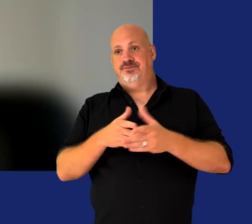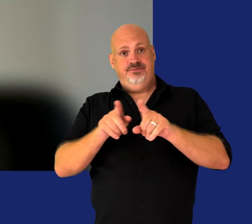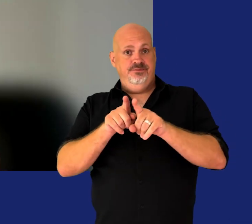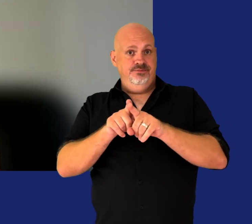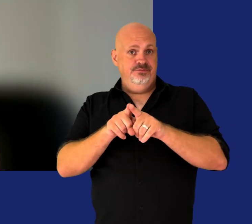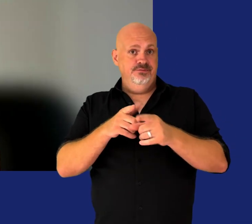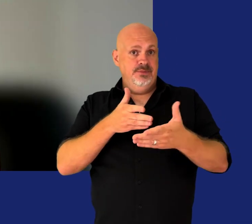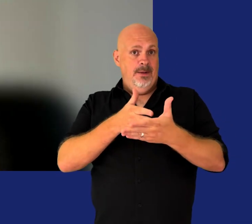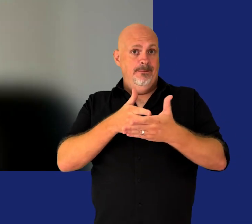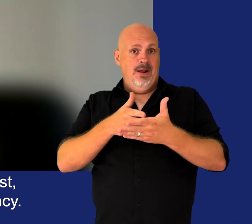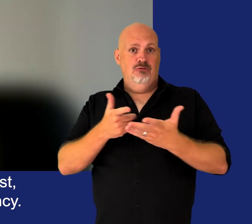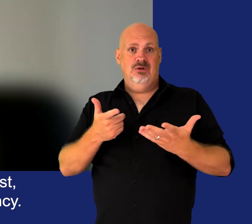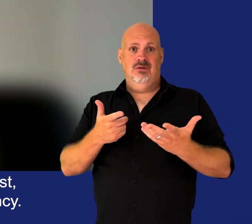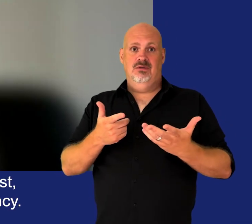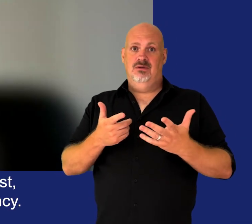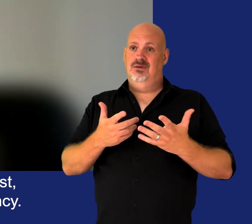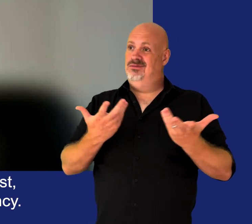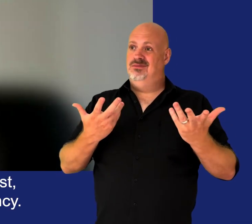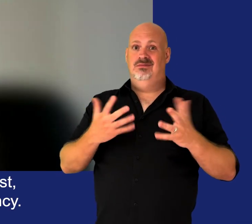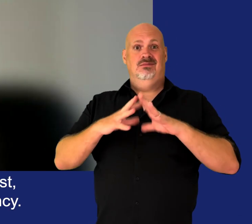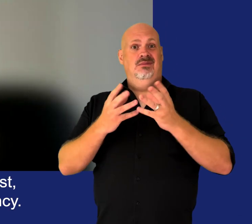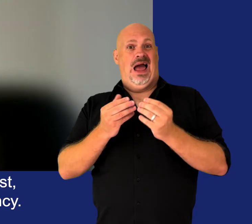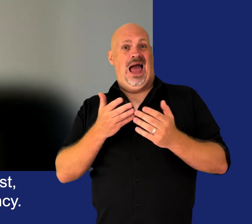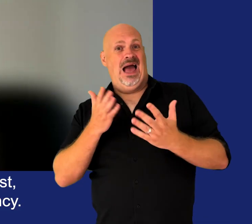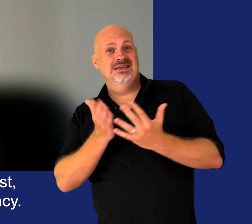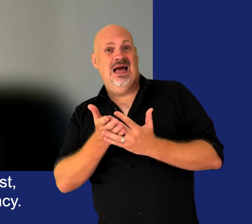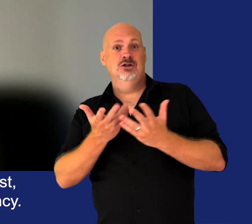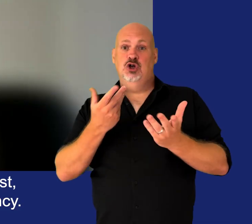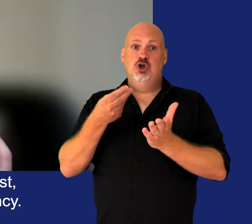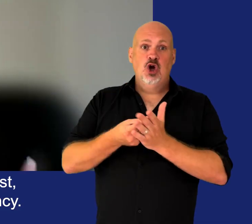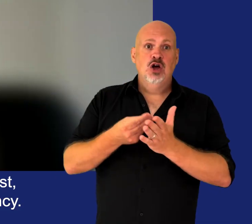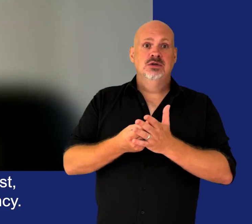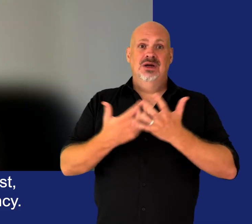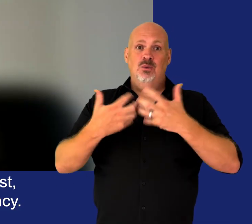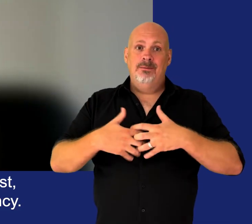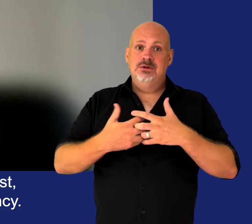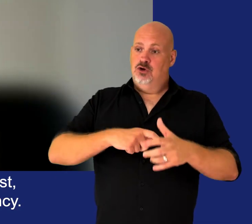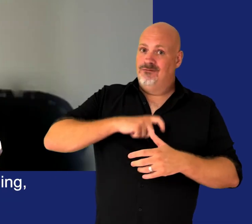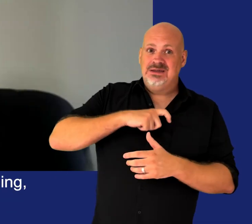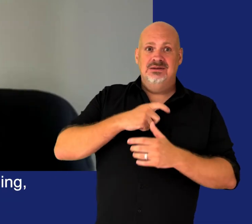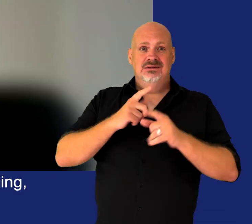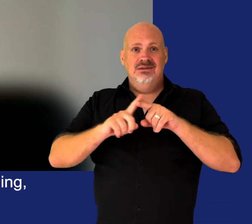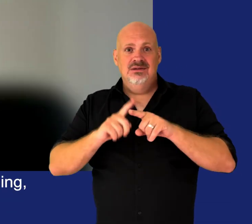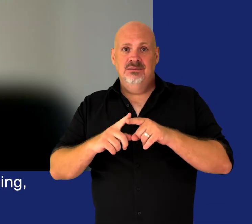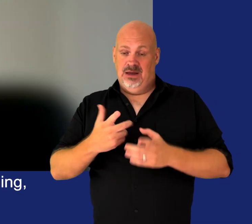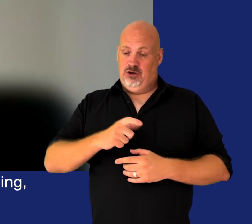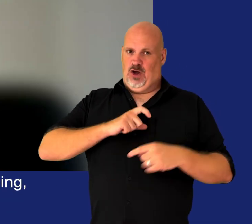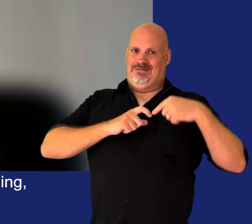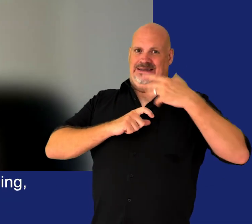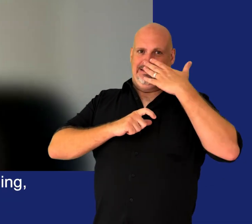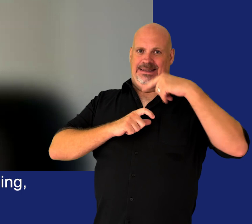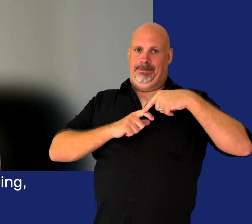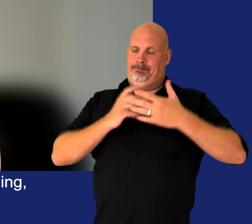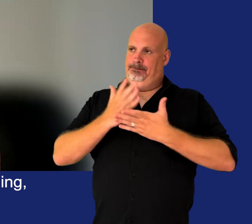There's also the barriers that are very practical around access, cost, equipment, confidence and consistency, but confidence seems to be the